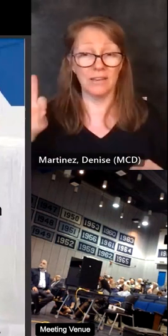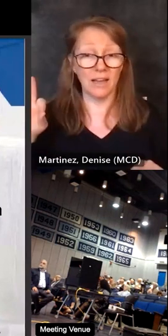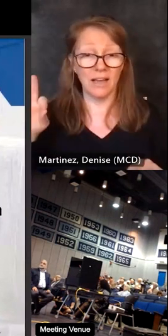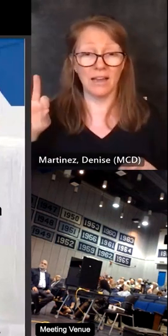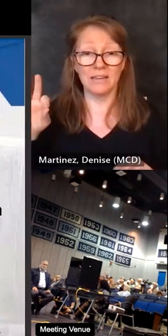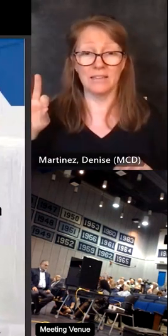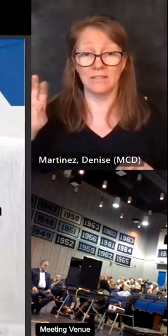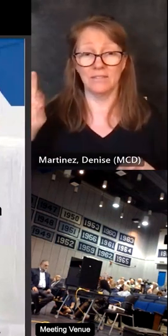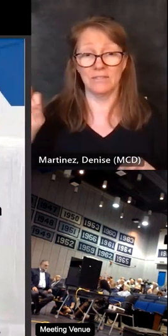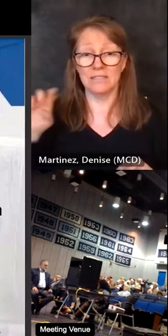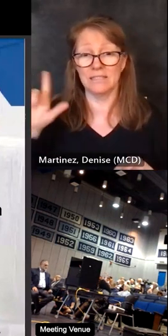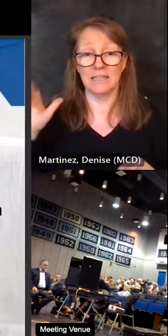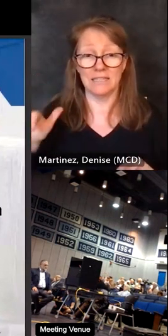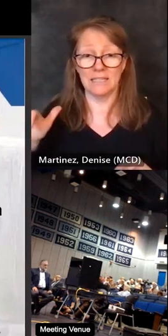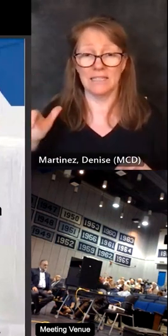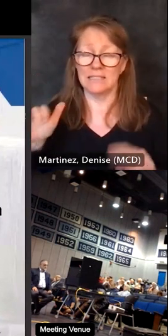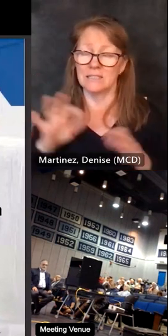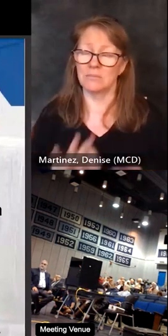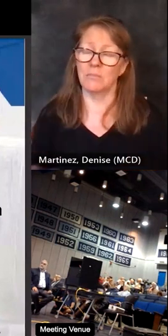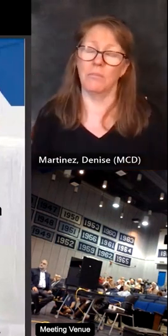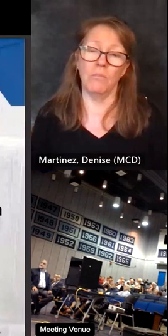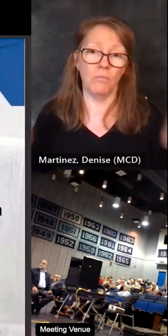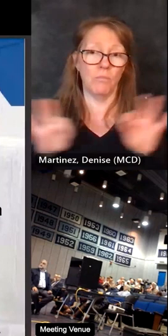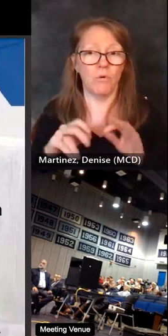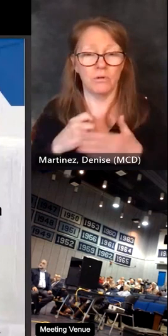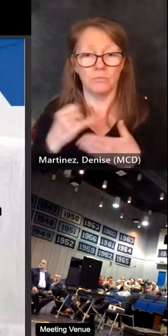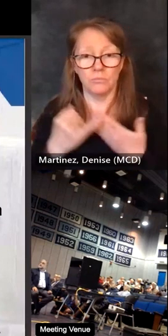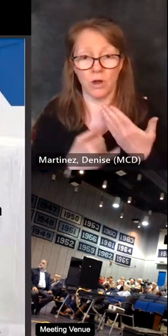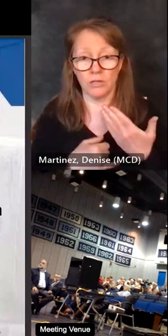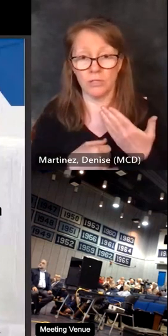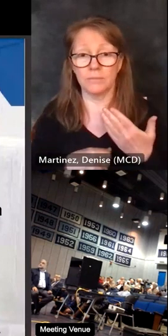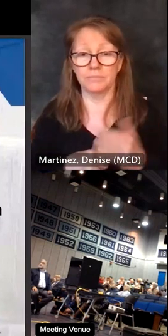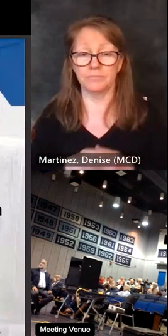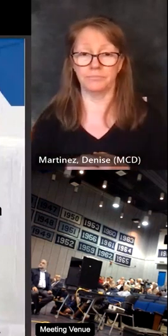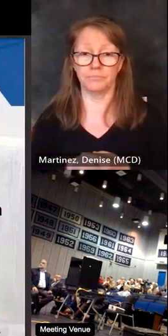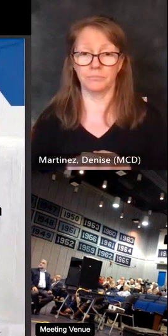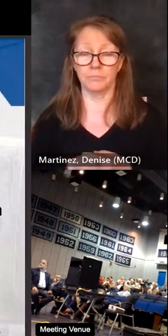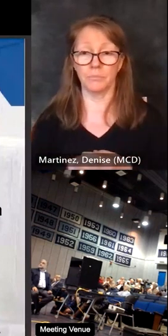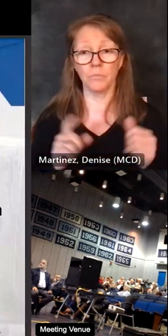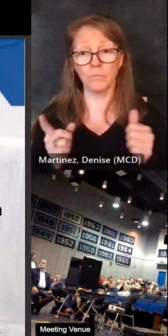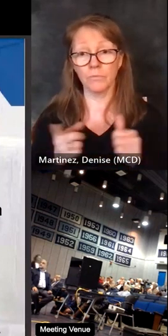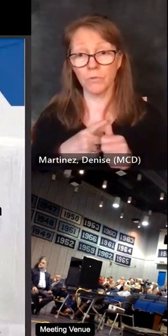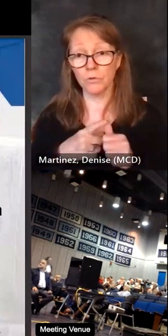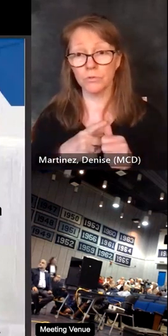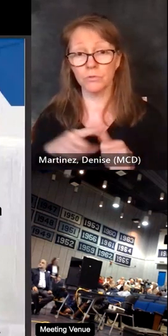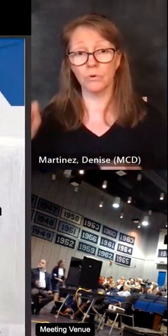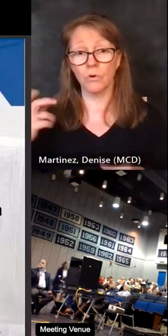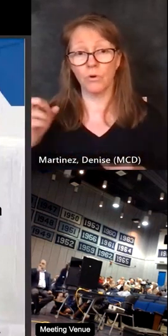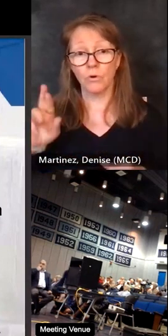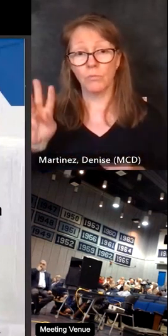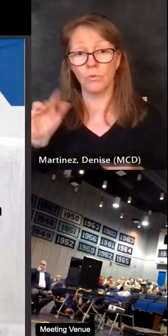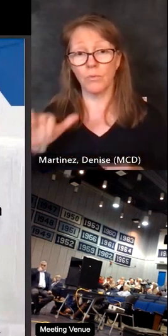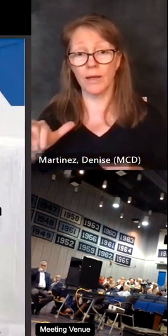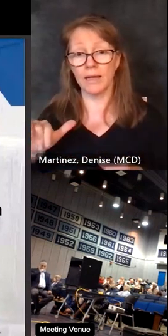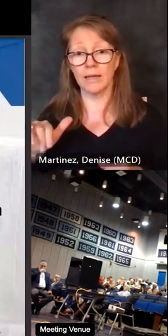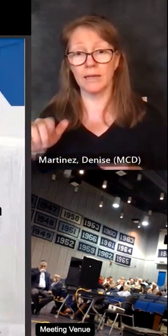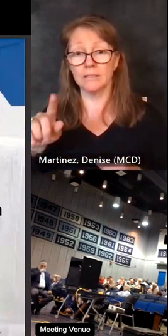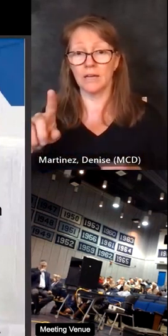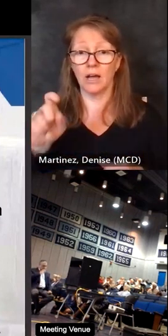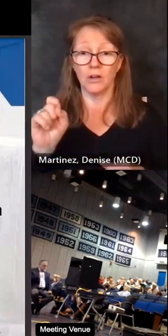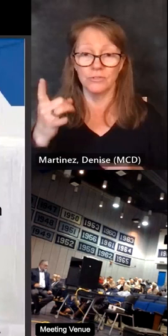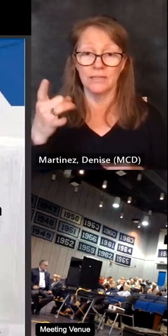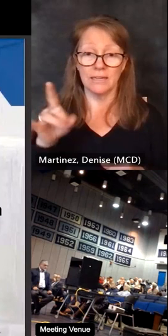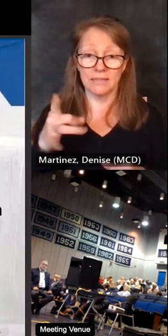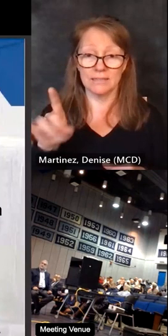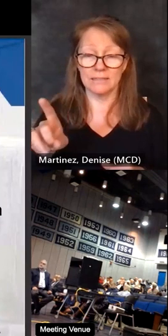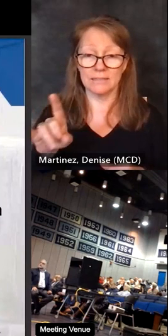a few important factors. First, the fleet that we have at Arborway is 118 compressed natural gas buses